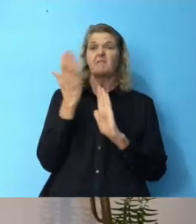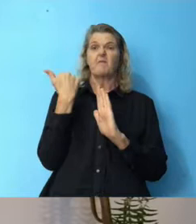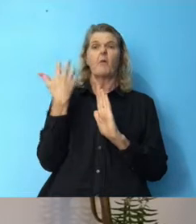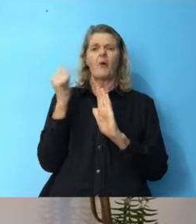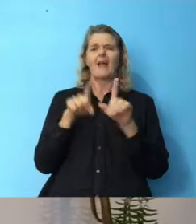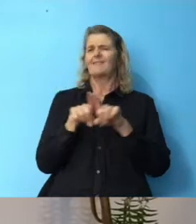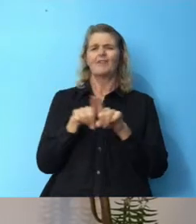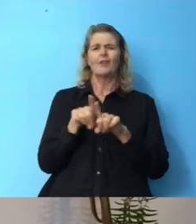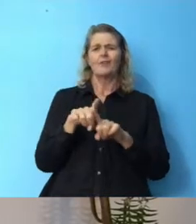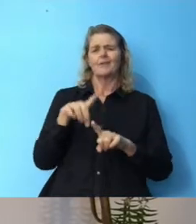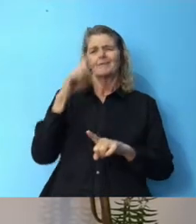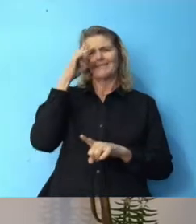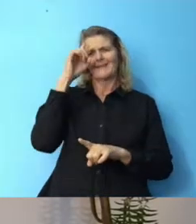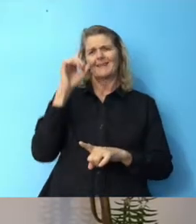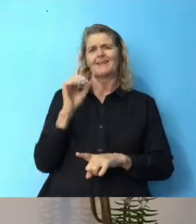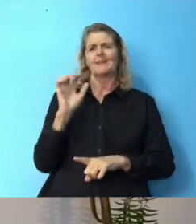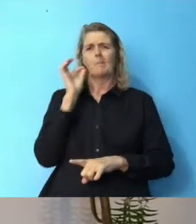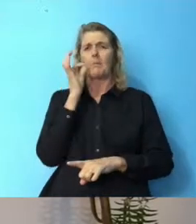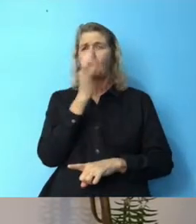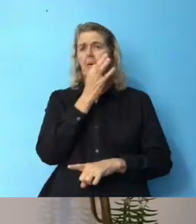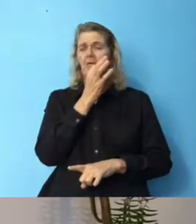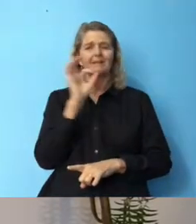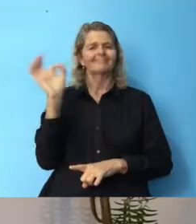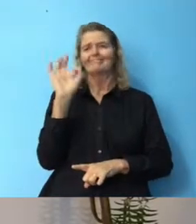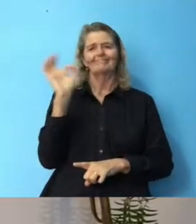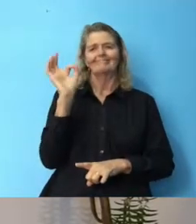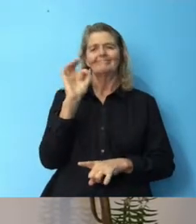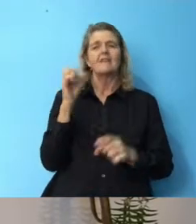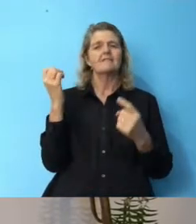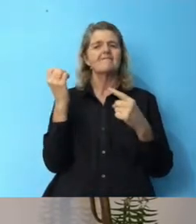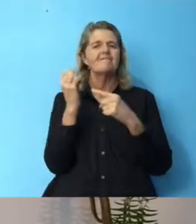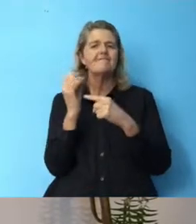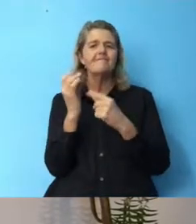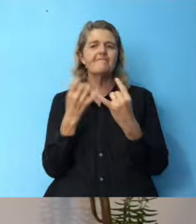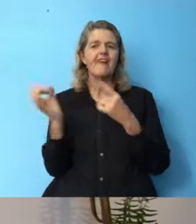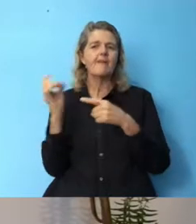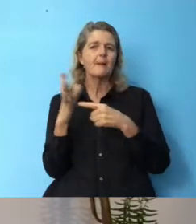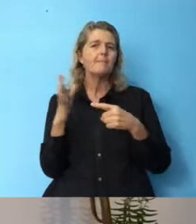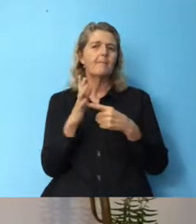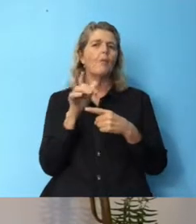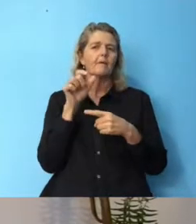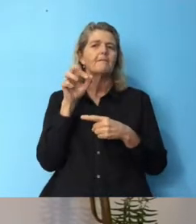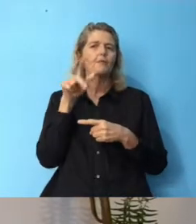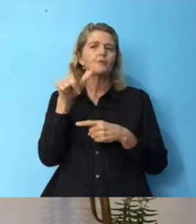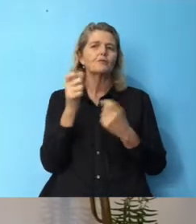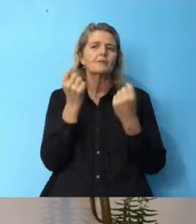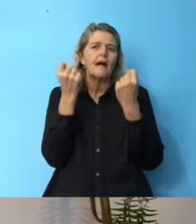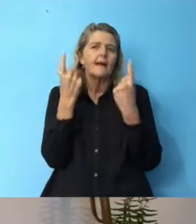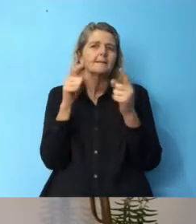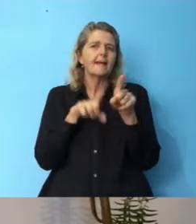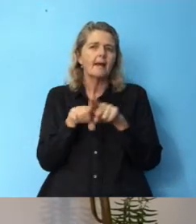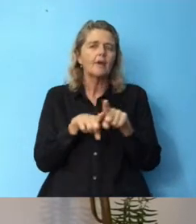weeks, but it's a really, really handy tool. And it's, for me, it took a while to really understand or get the hang of how